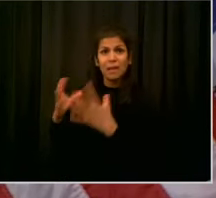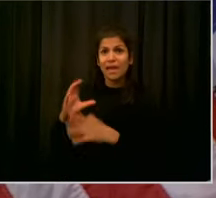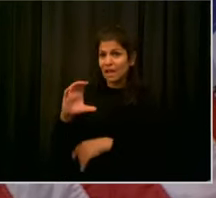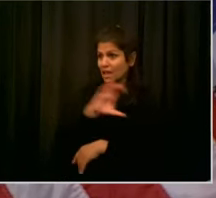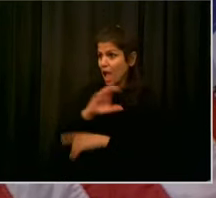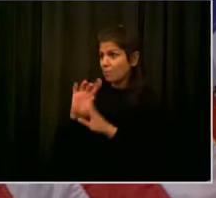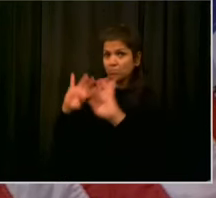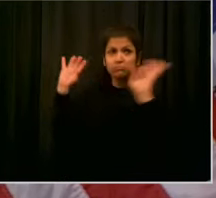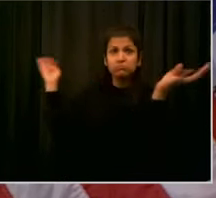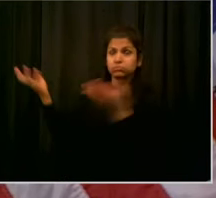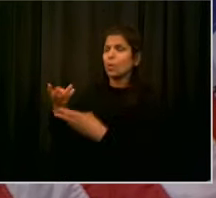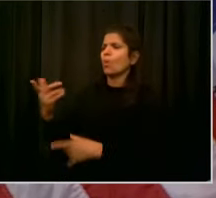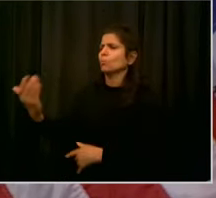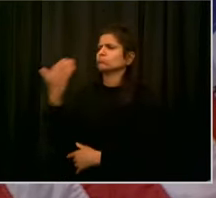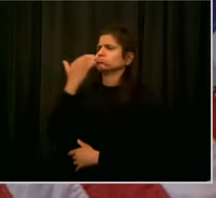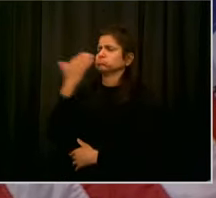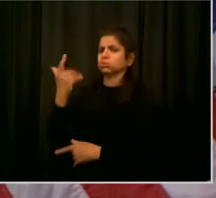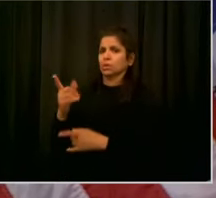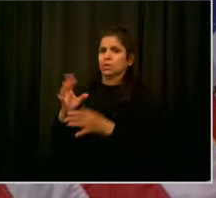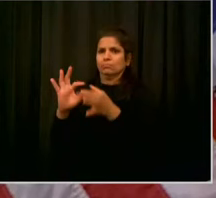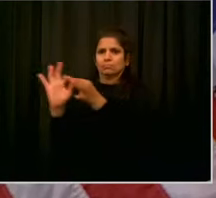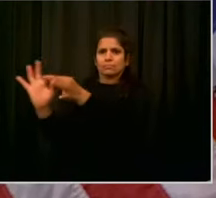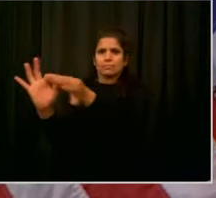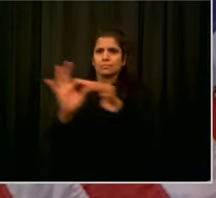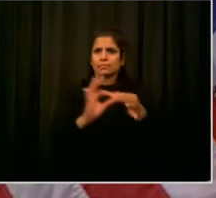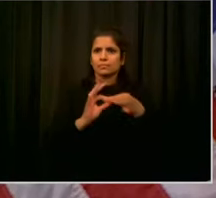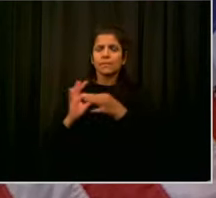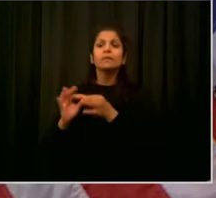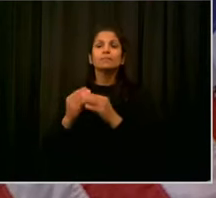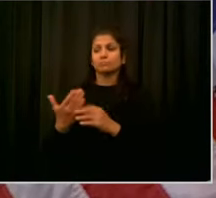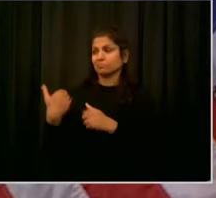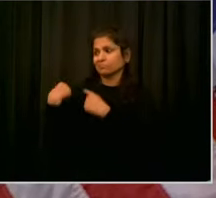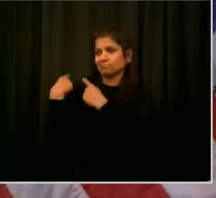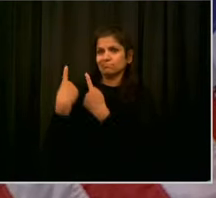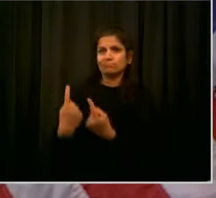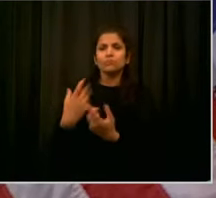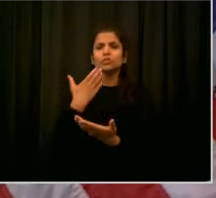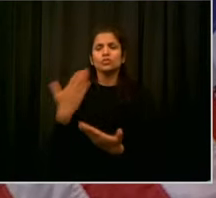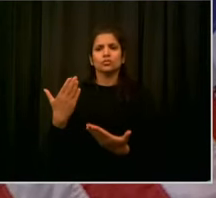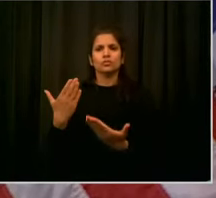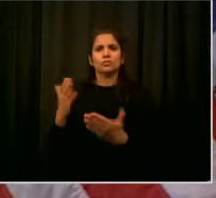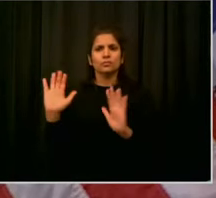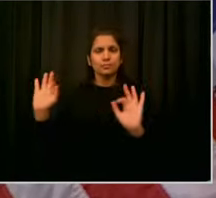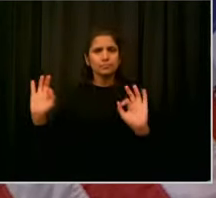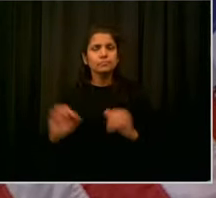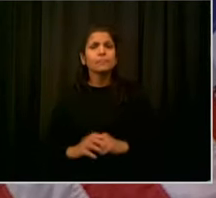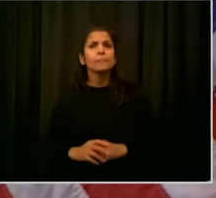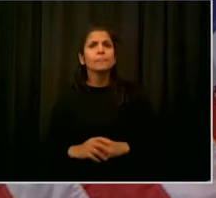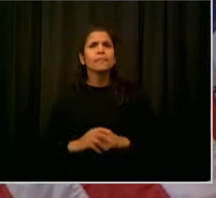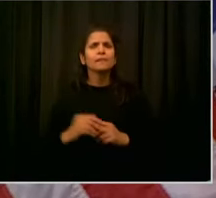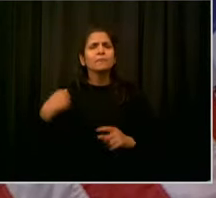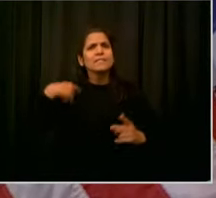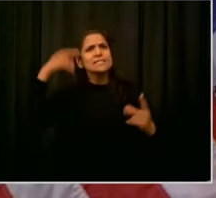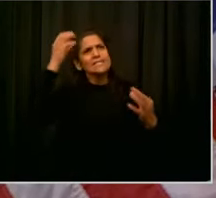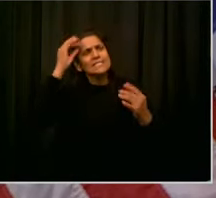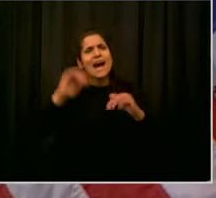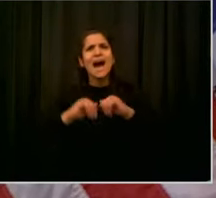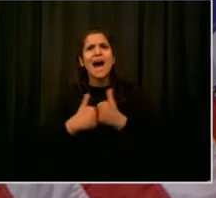Now, how do we move forward? Commissioner Shea, I said we started around the same